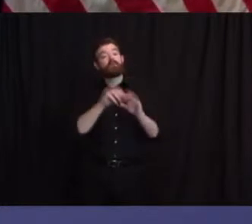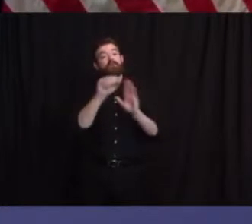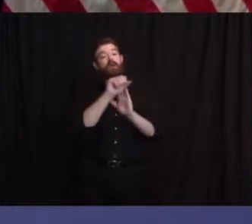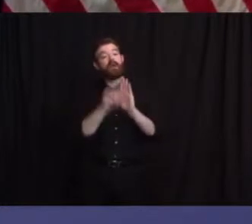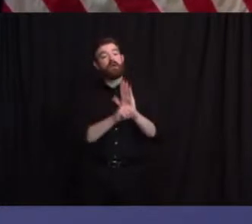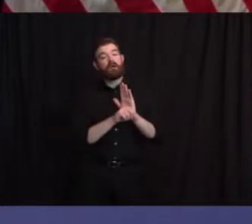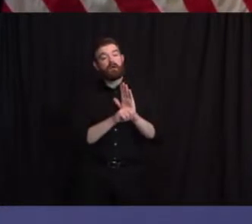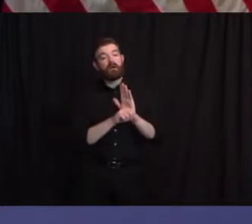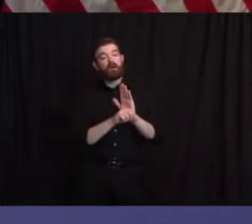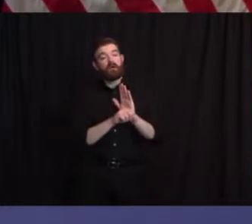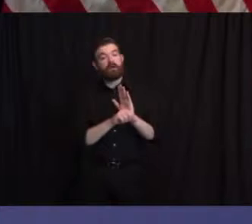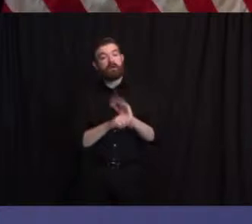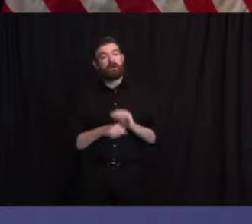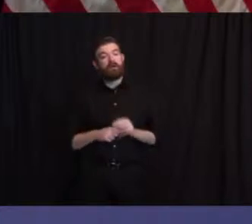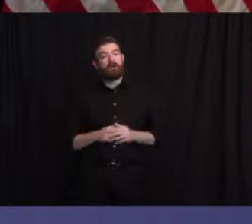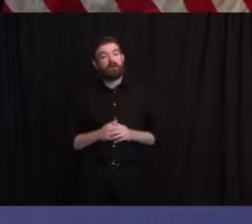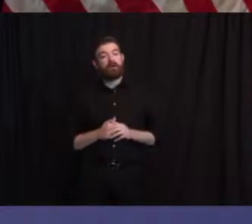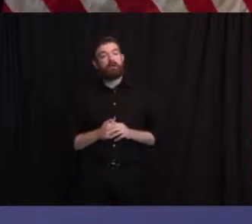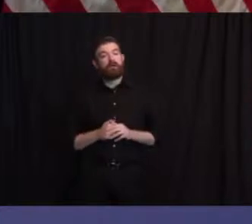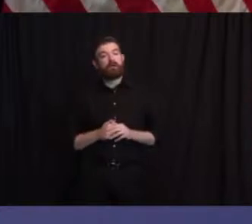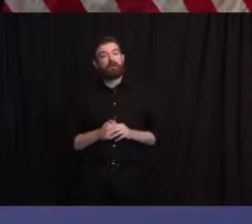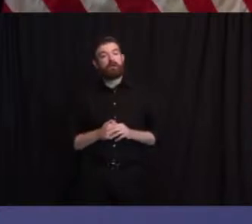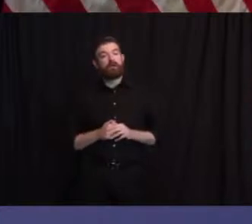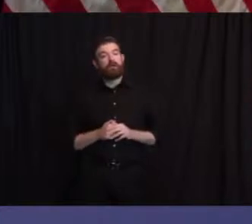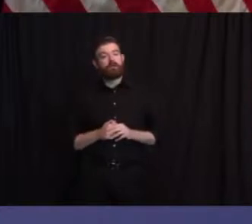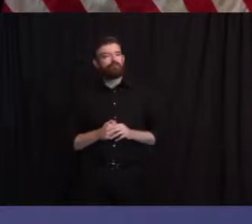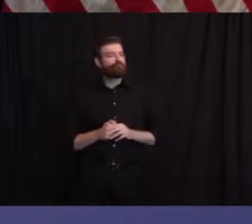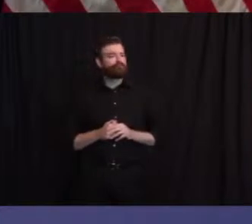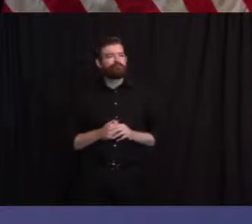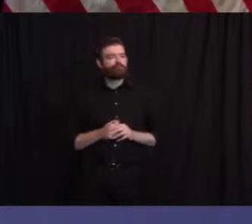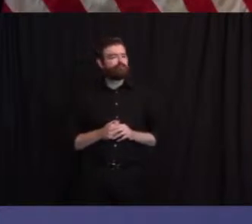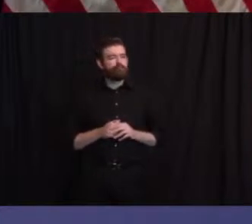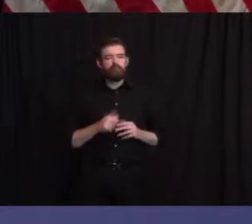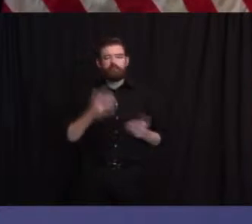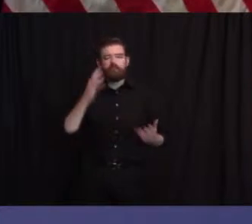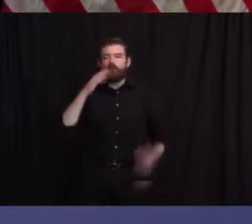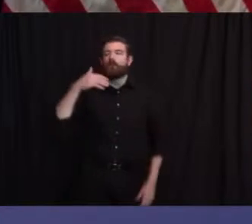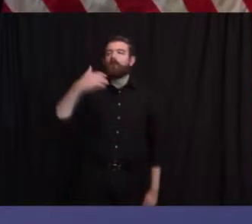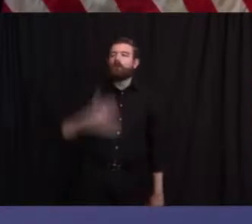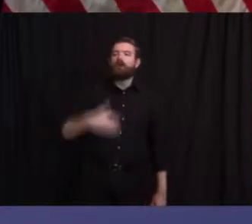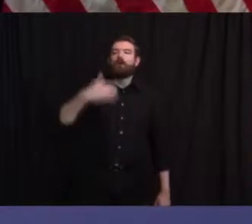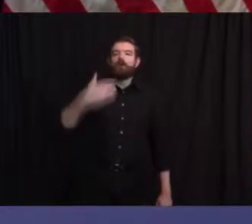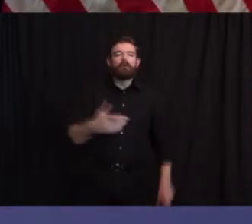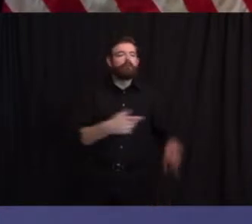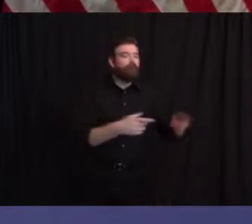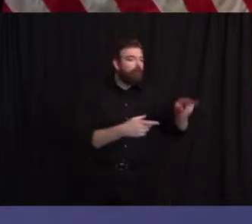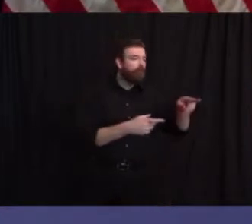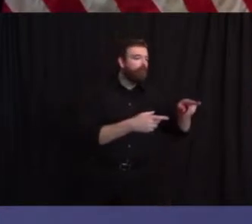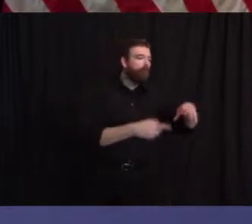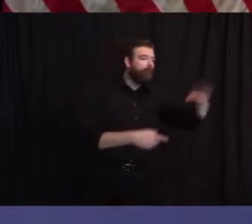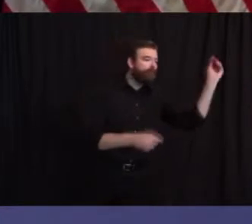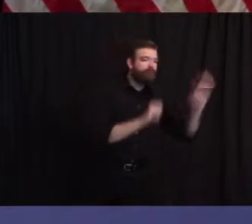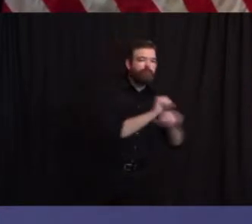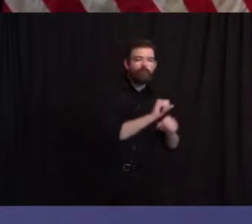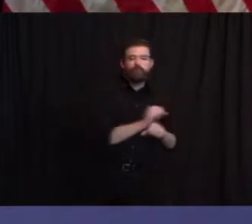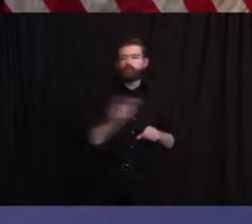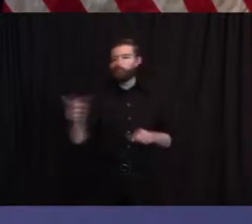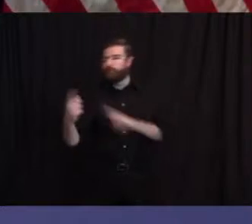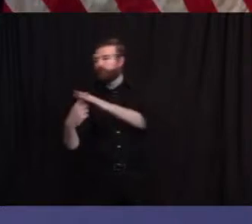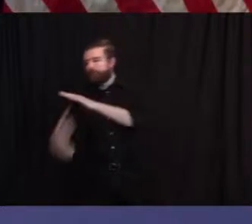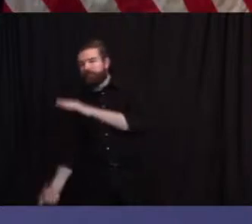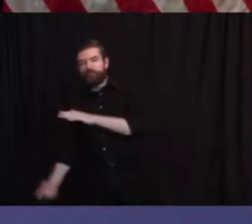ones that you see every day, beginning with that woman right there. And this is the ultimate. It takes a village.